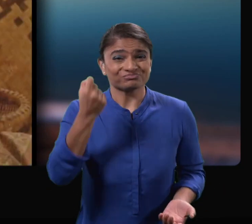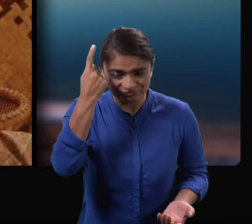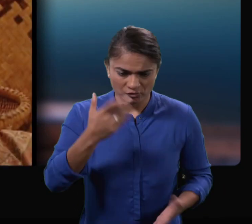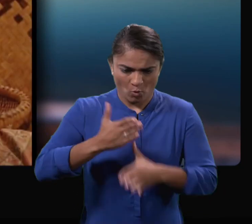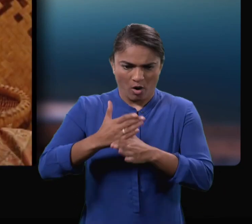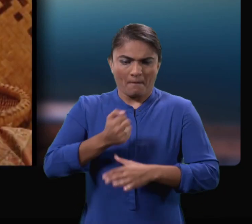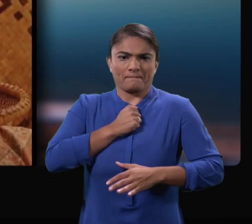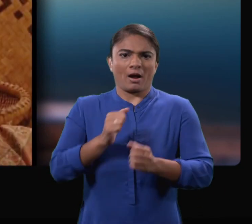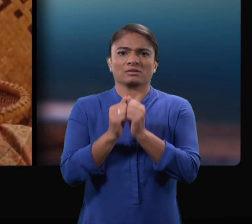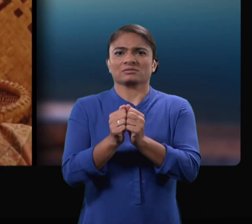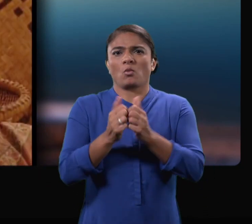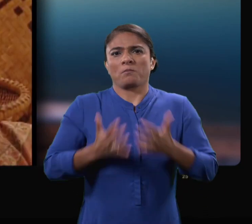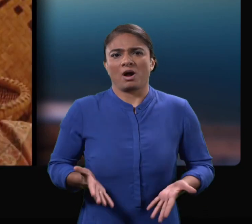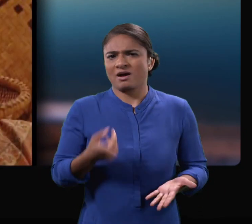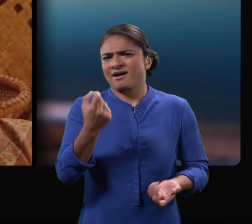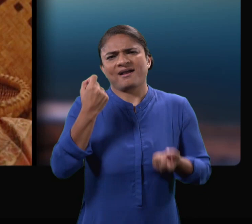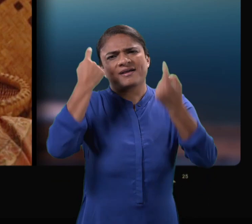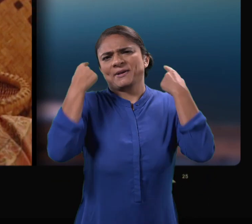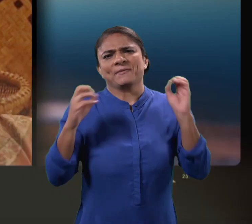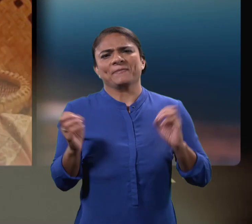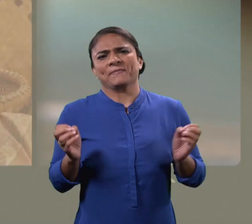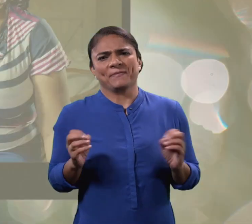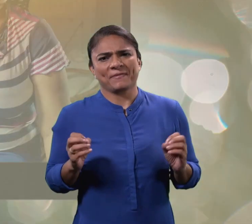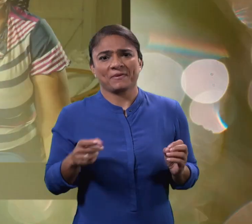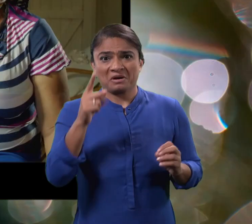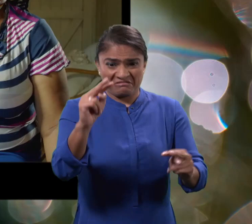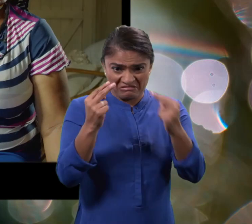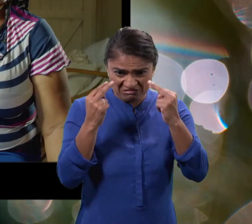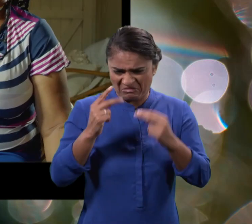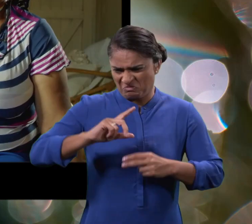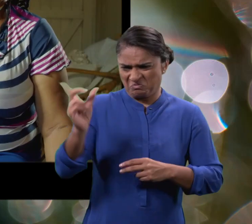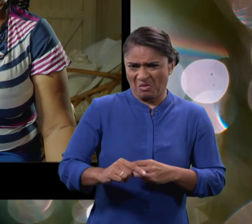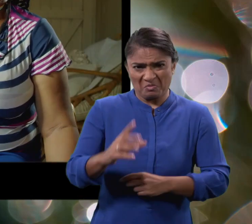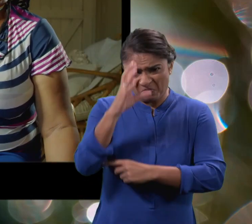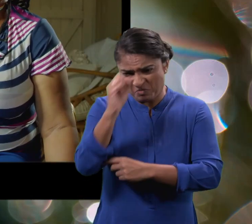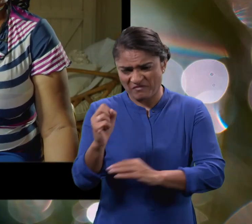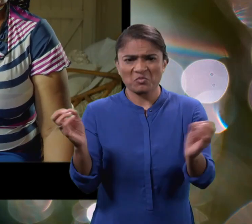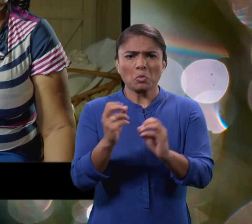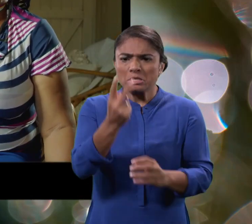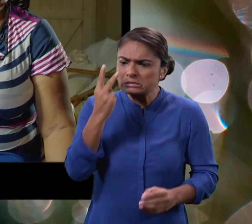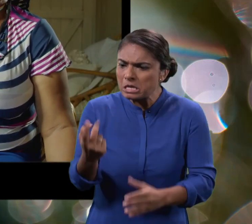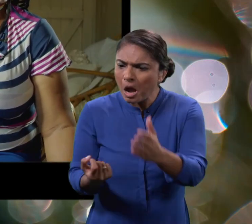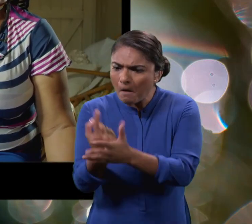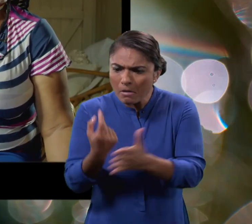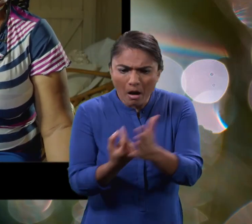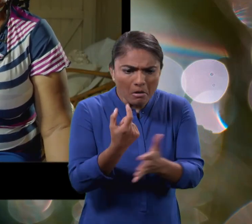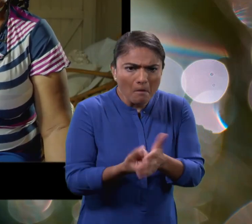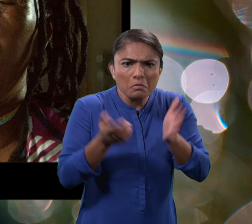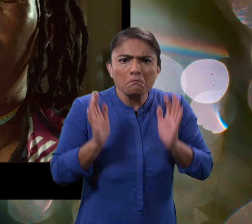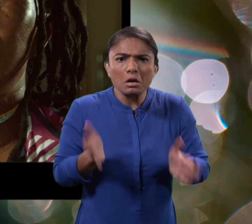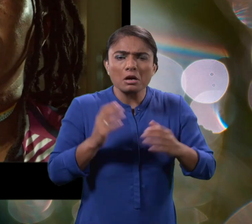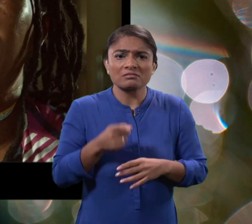enobenza bakholelwa, ngoba bona abayiqondi kakuhle le nto, bayibona qha kodwa abakholelwa kuyo. Abanathi bayakholelwa, bayibona nje uyihambi